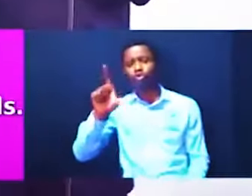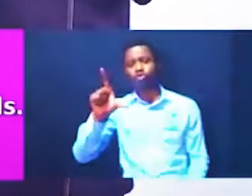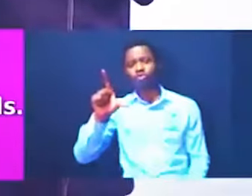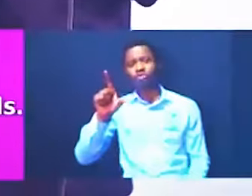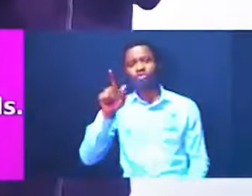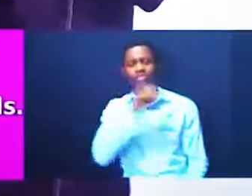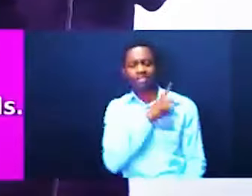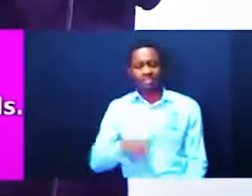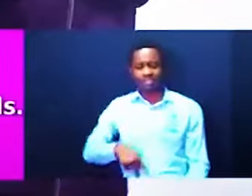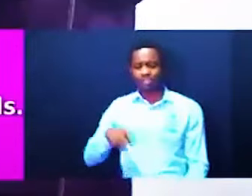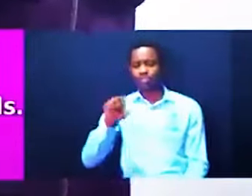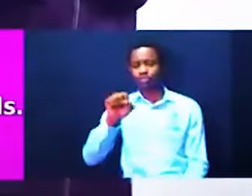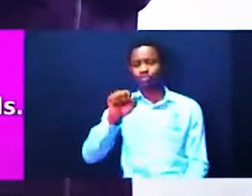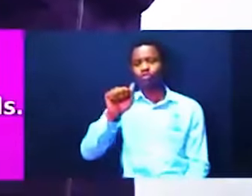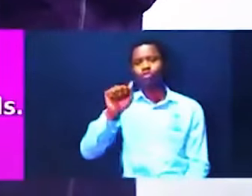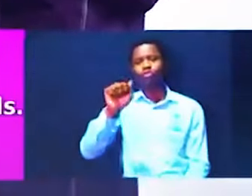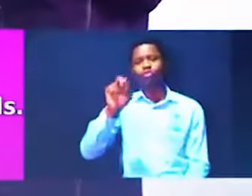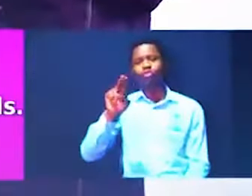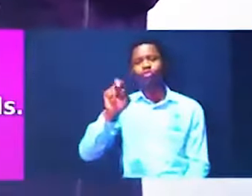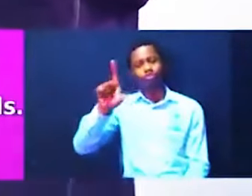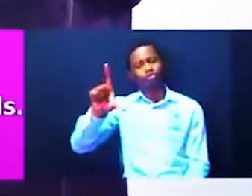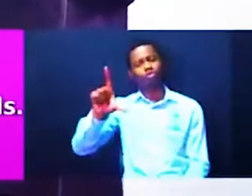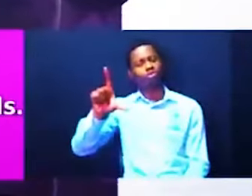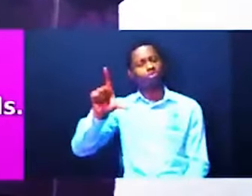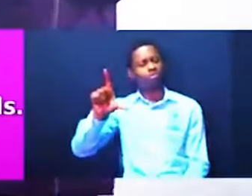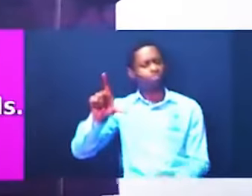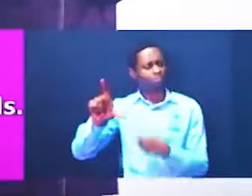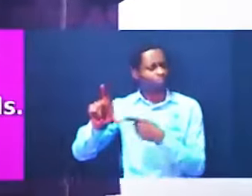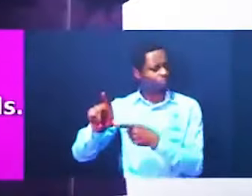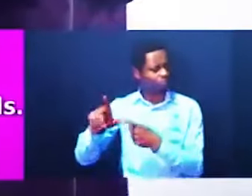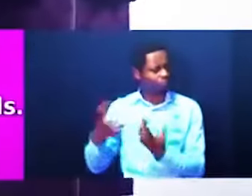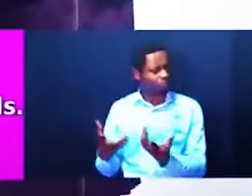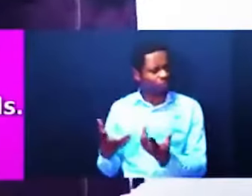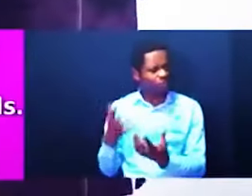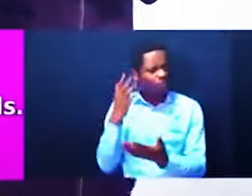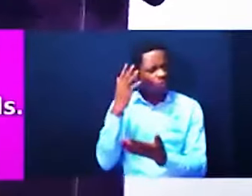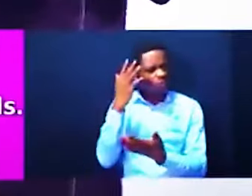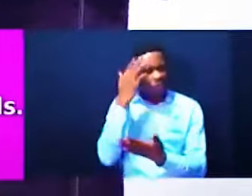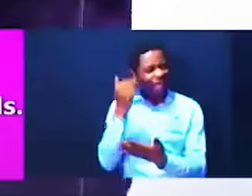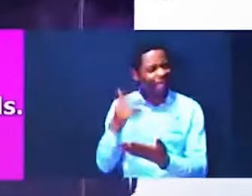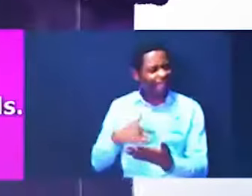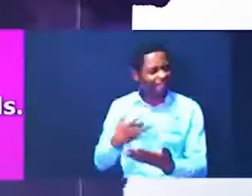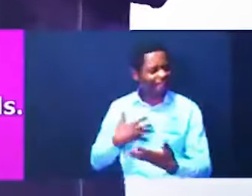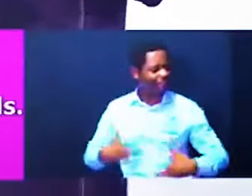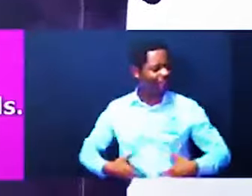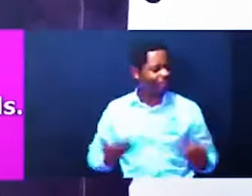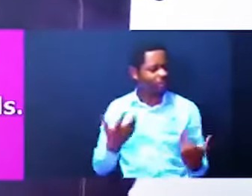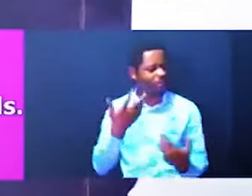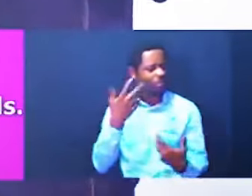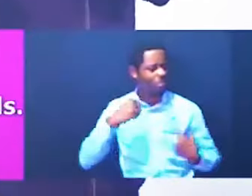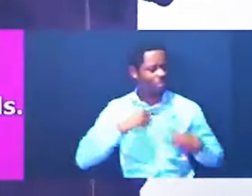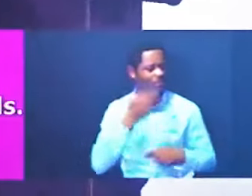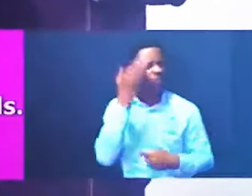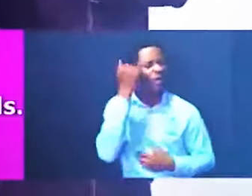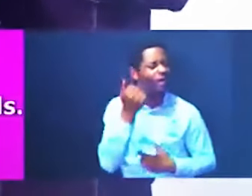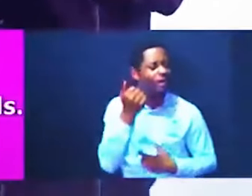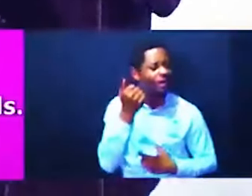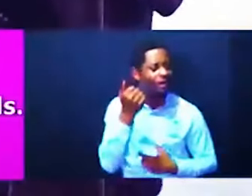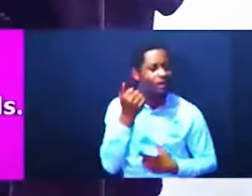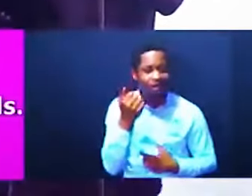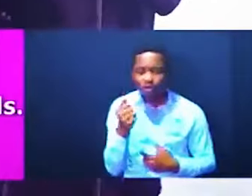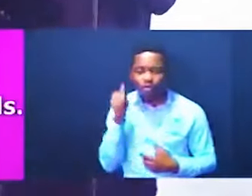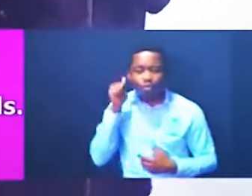And just because of the refrain of the song the women were singing. Verse